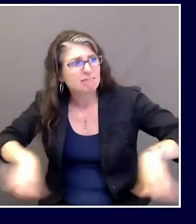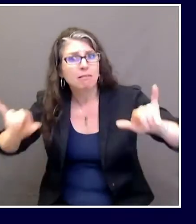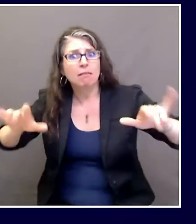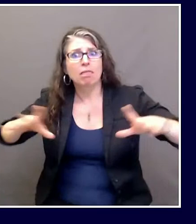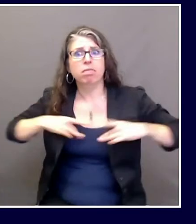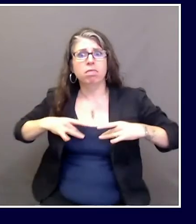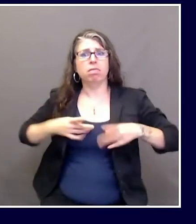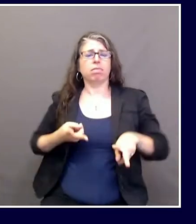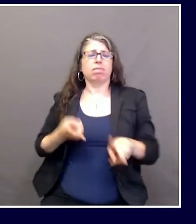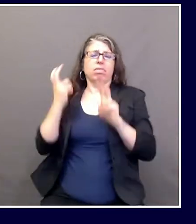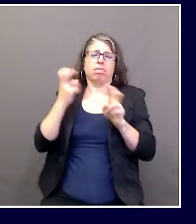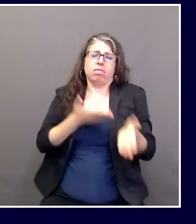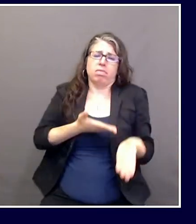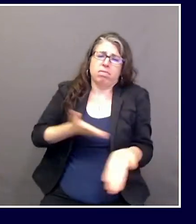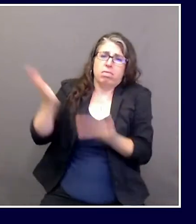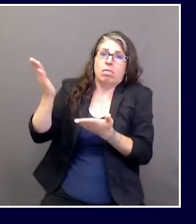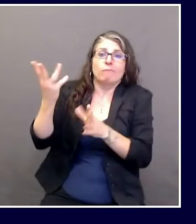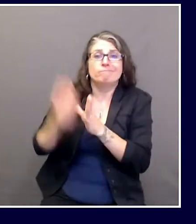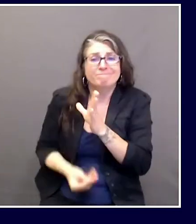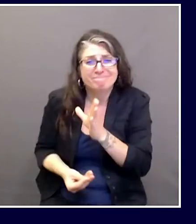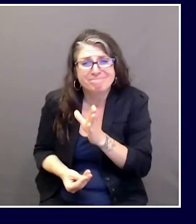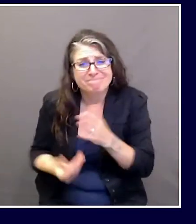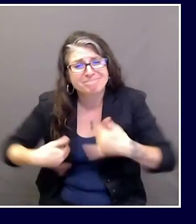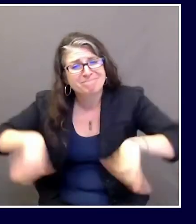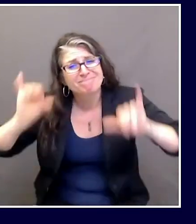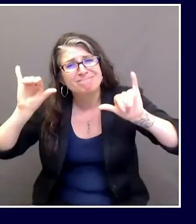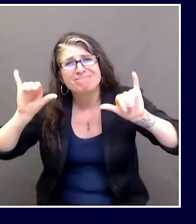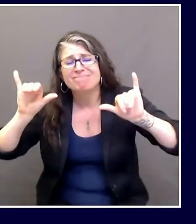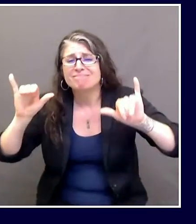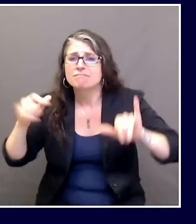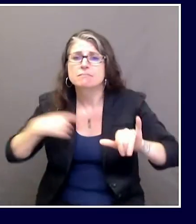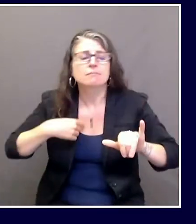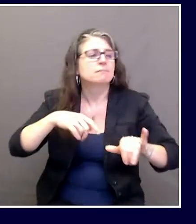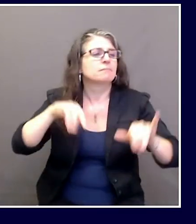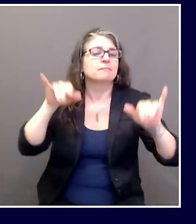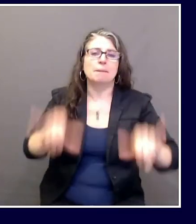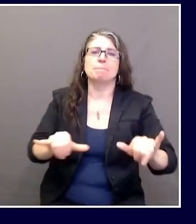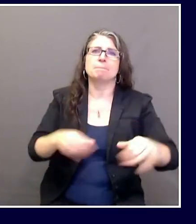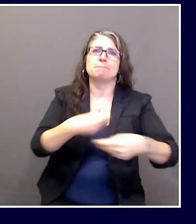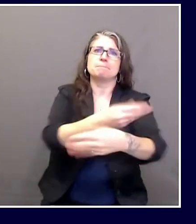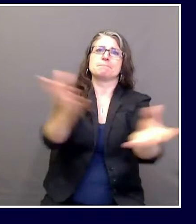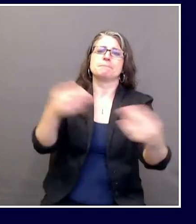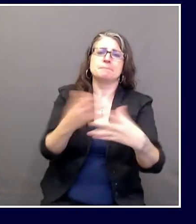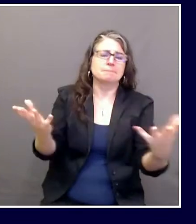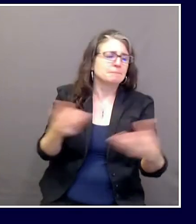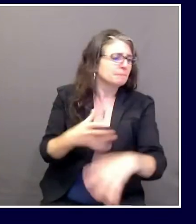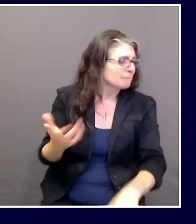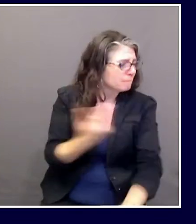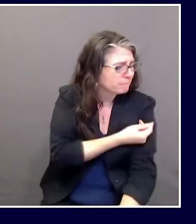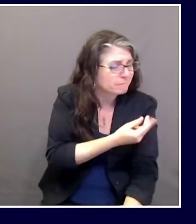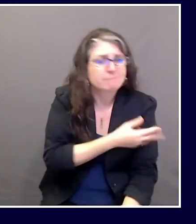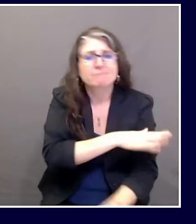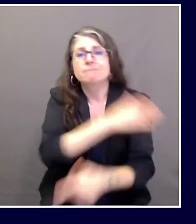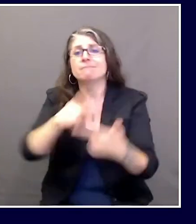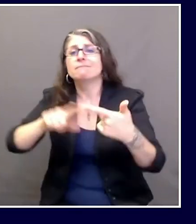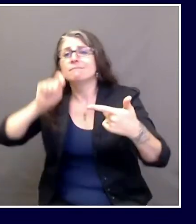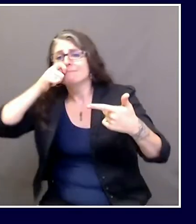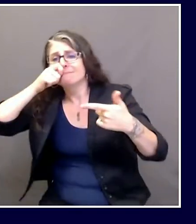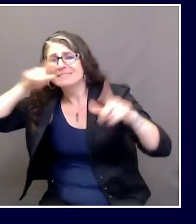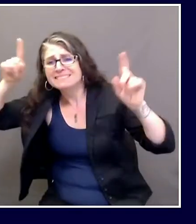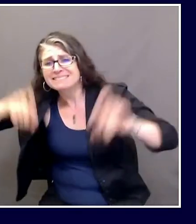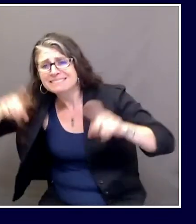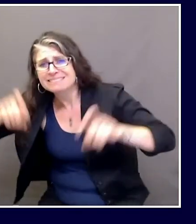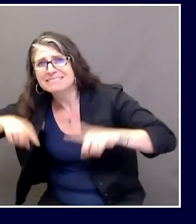offer free COVID-19 testing across the state of Maine, including the new option we announced today at